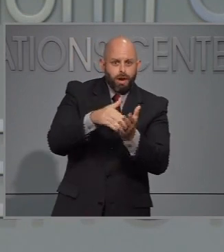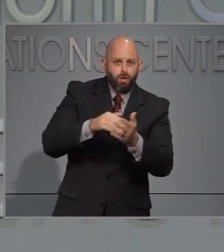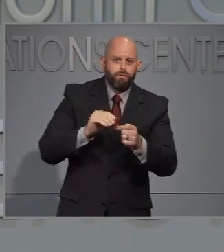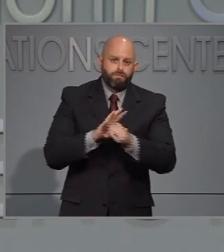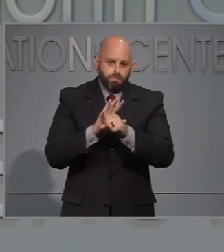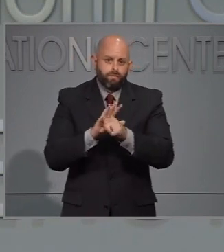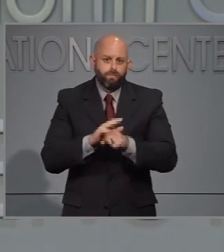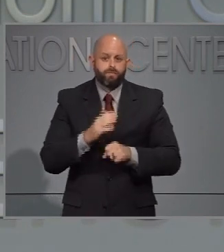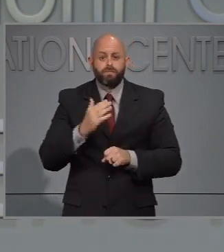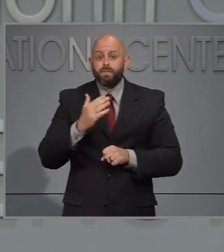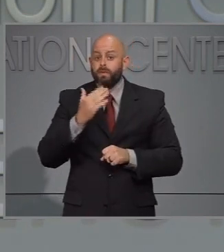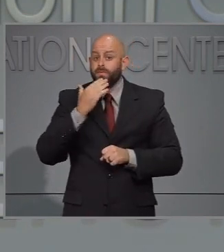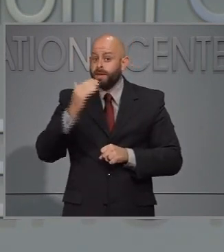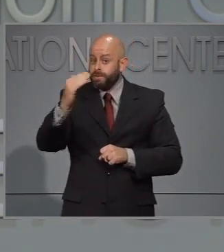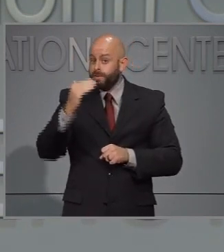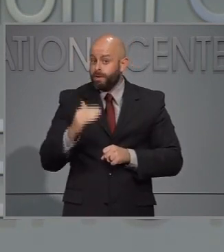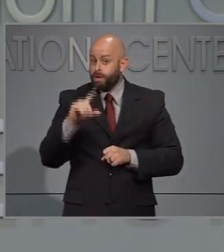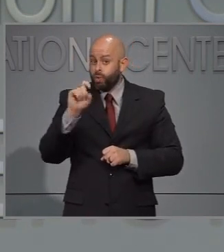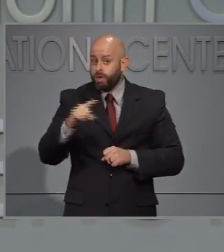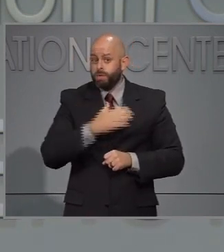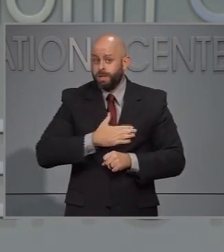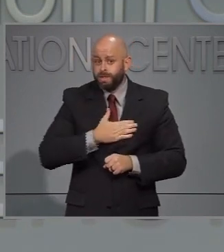Thanks. Next question, please.